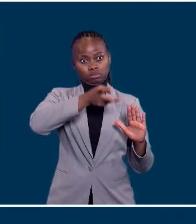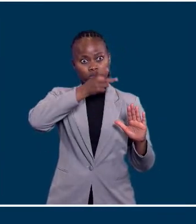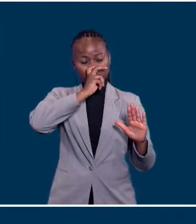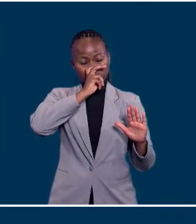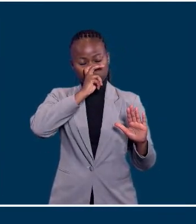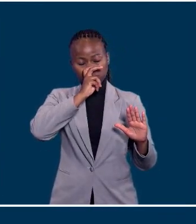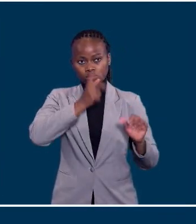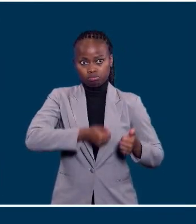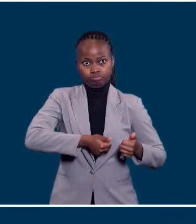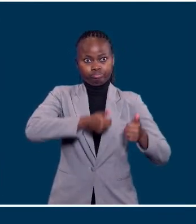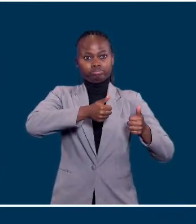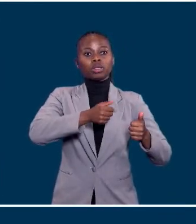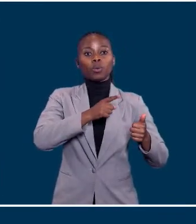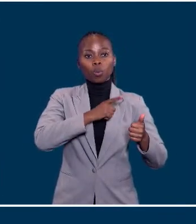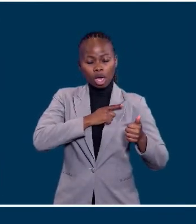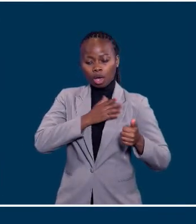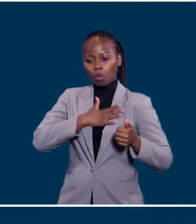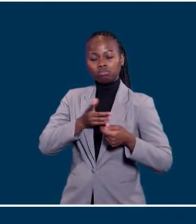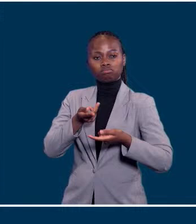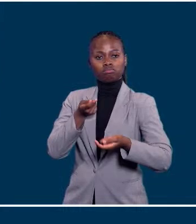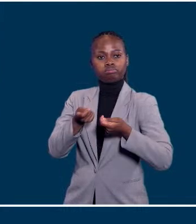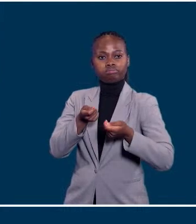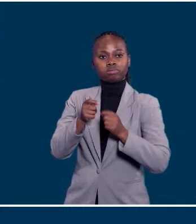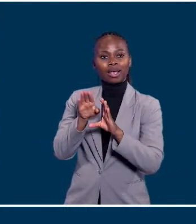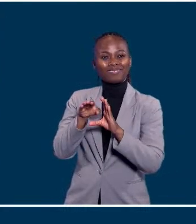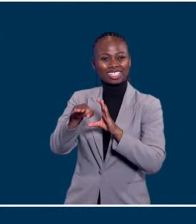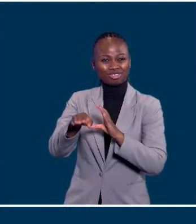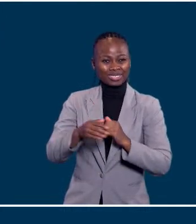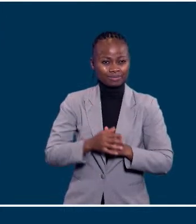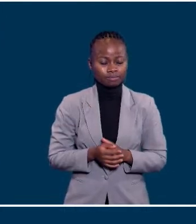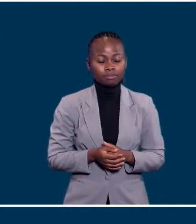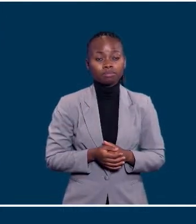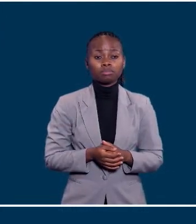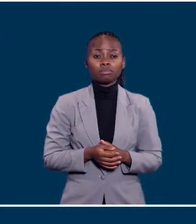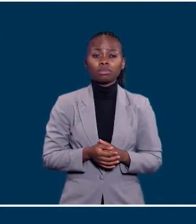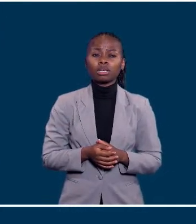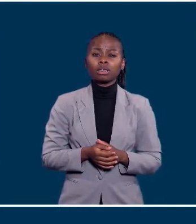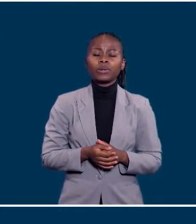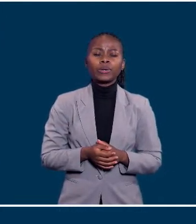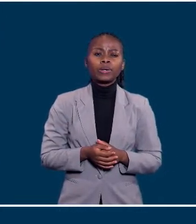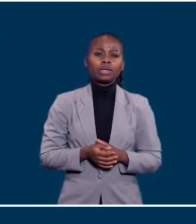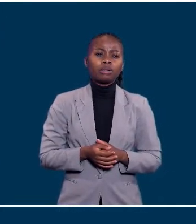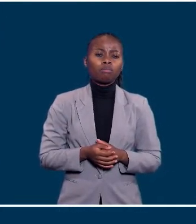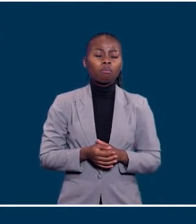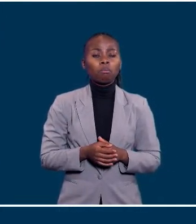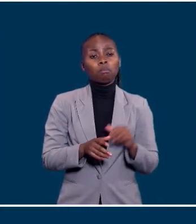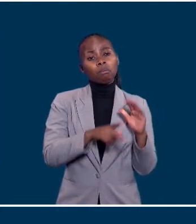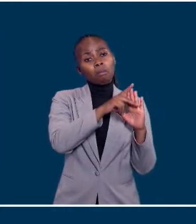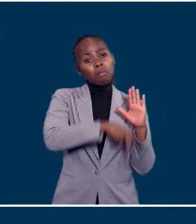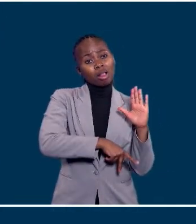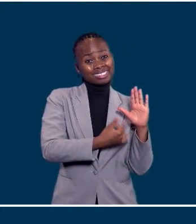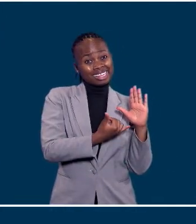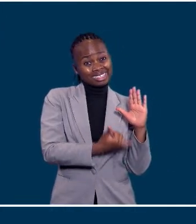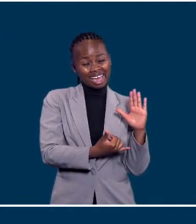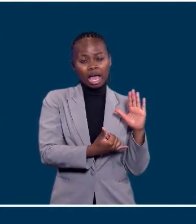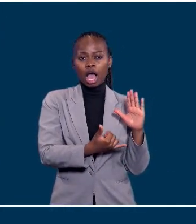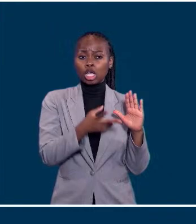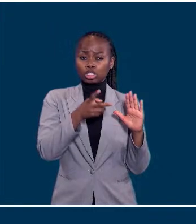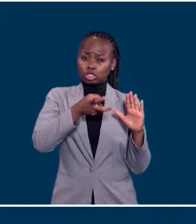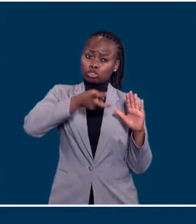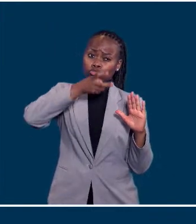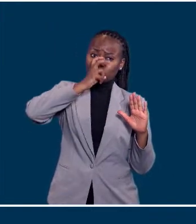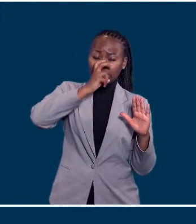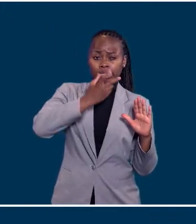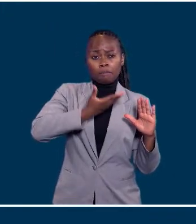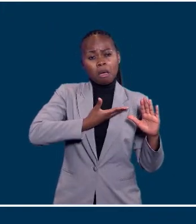in response to higher inflation. So policy is less restrictive, and we're showing